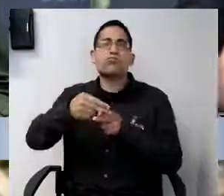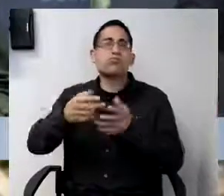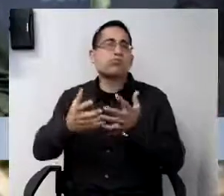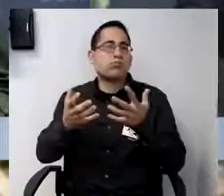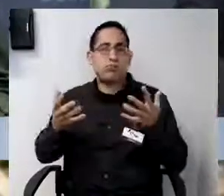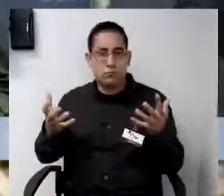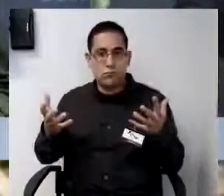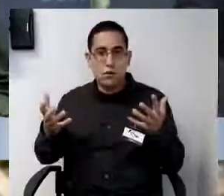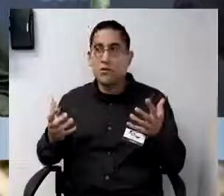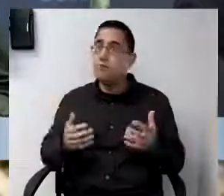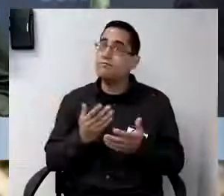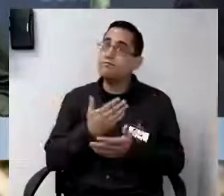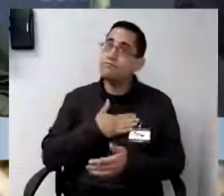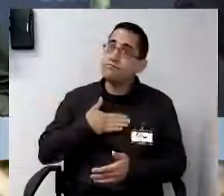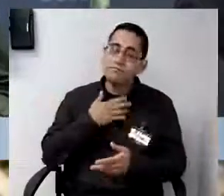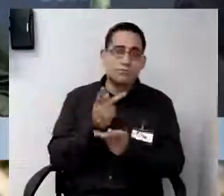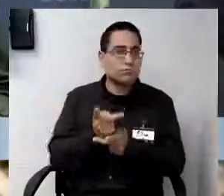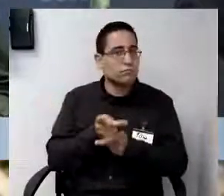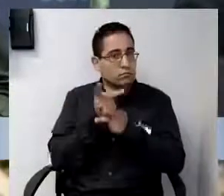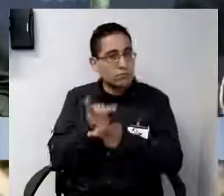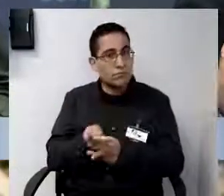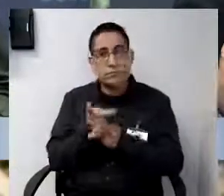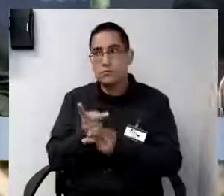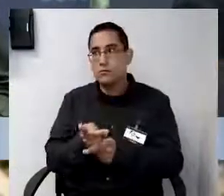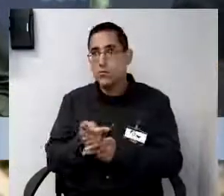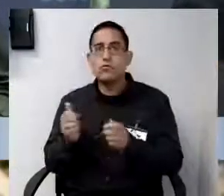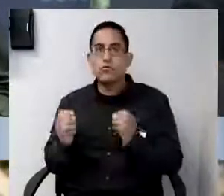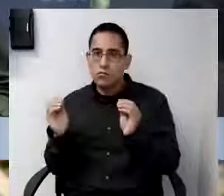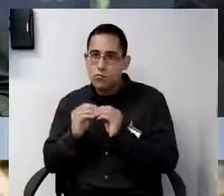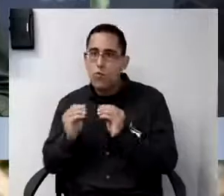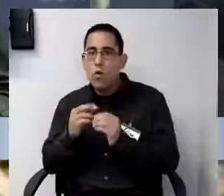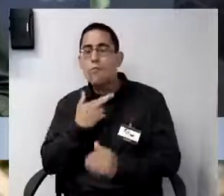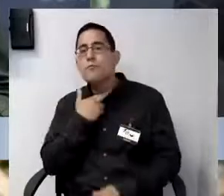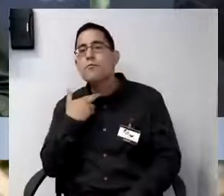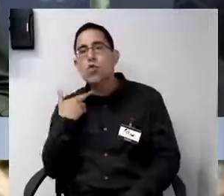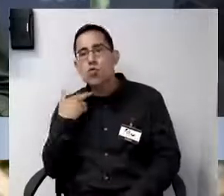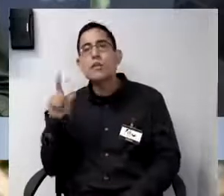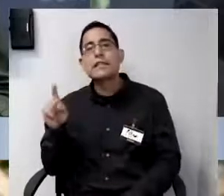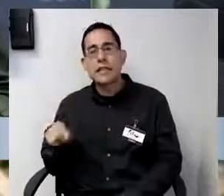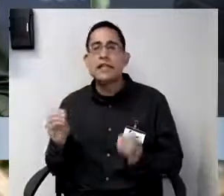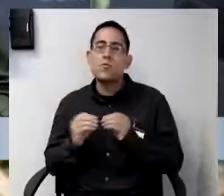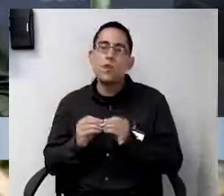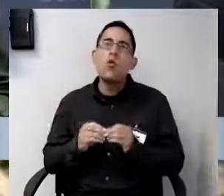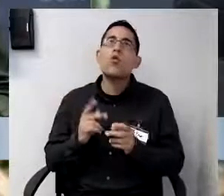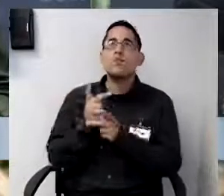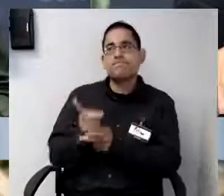are showing that they're at greater risk, and so they need to be extra cautious.